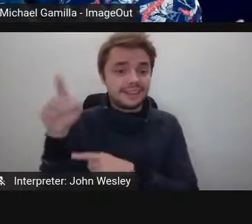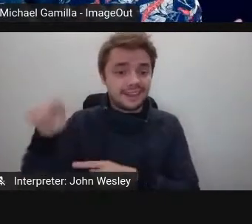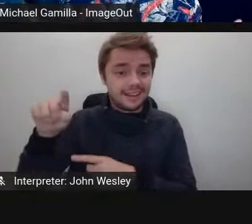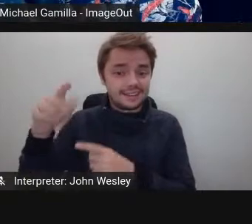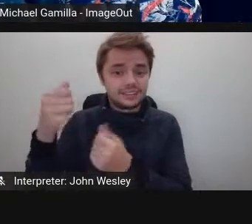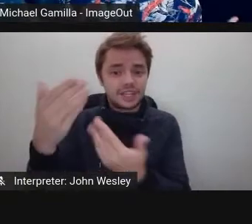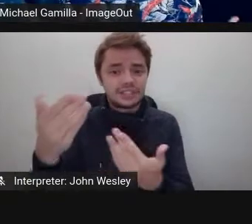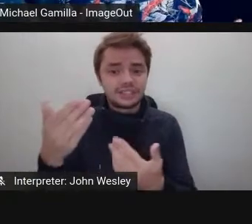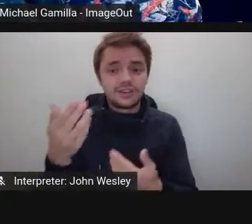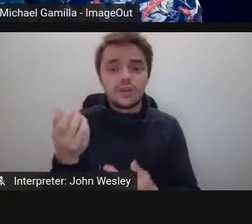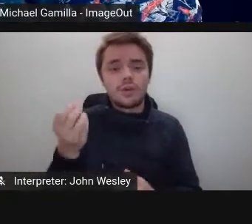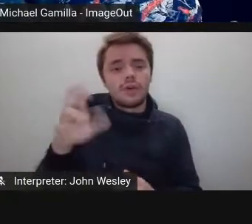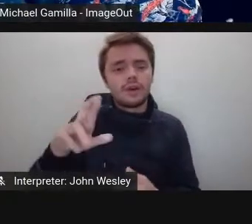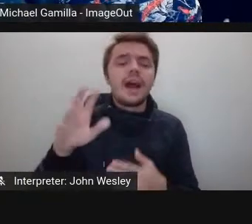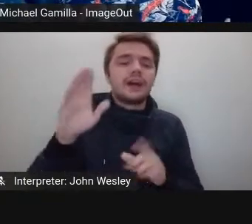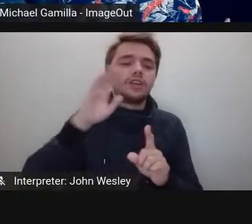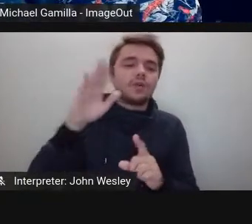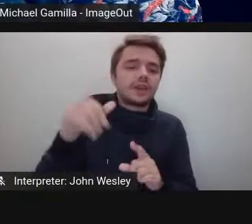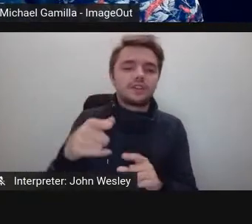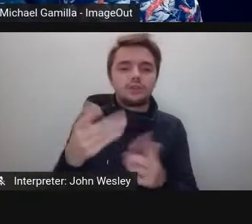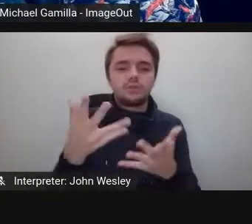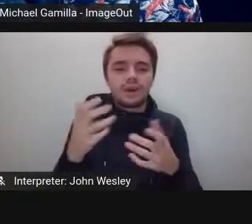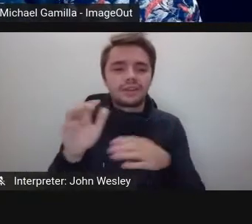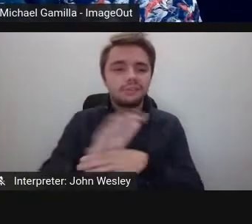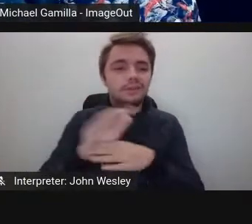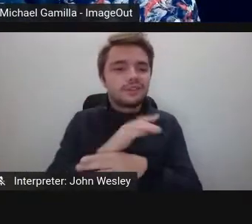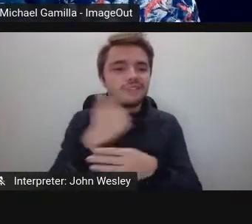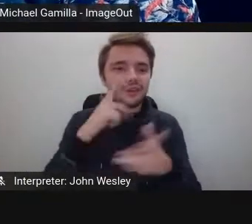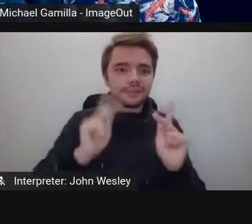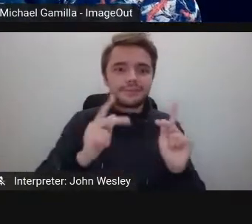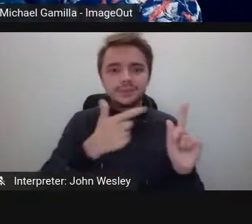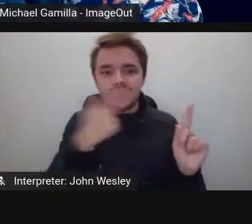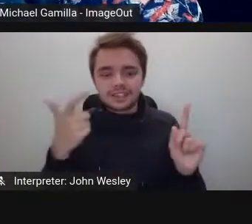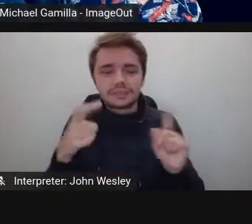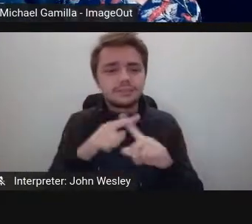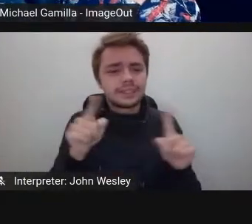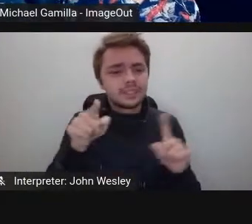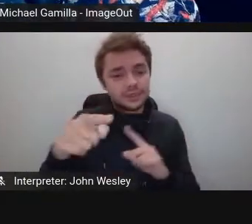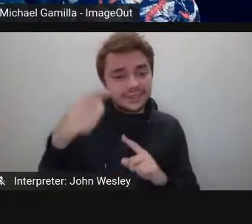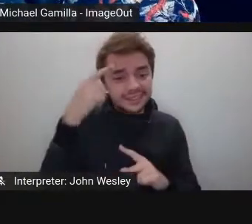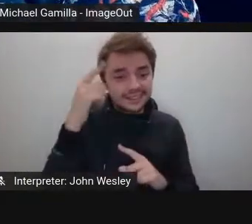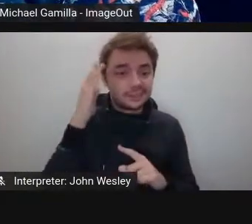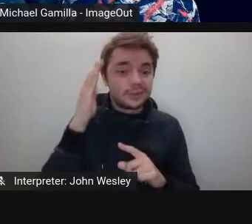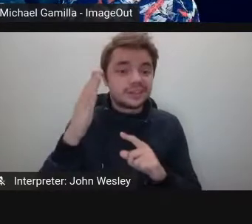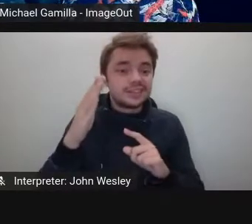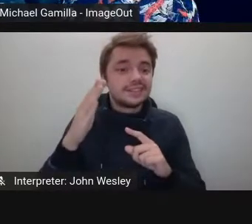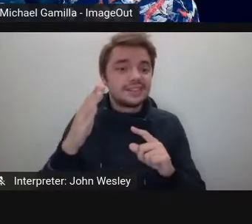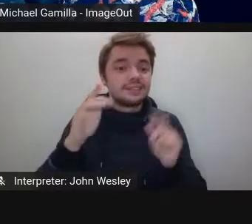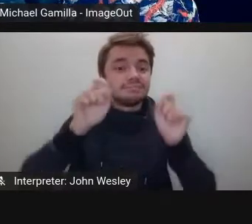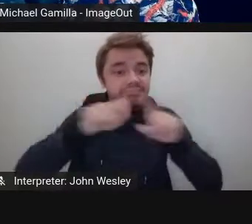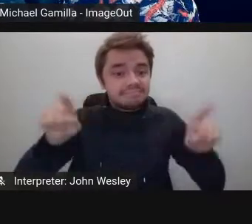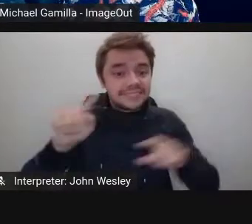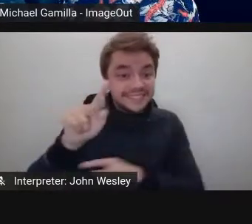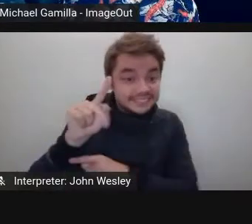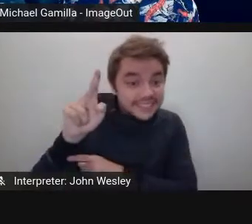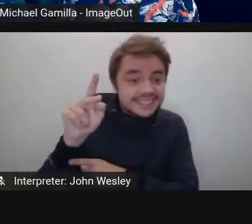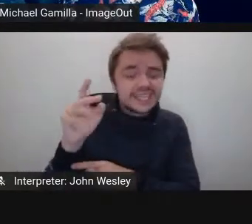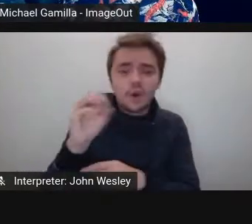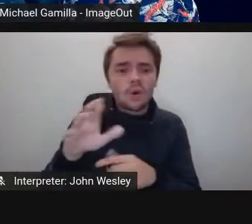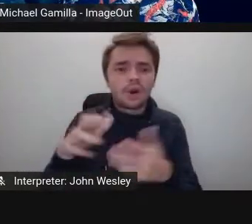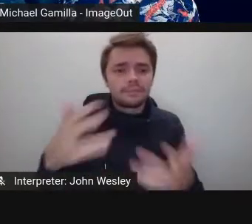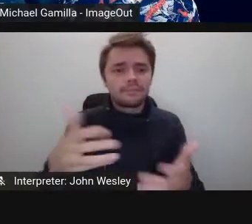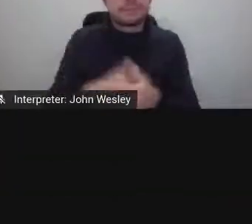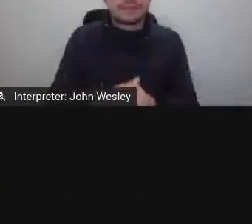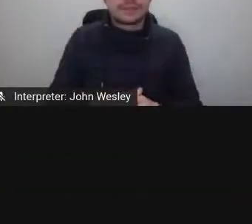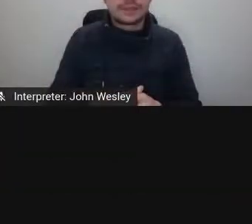I know you want the film to be seen, right? Yes. Did you ever think that it will be shown on TV actually? Well, it was